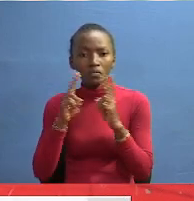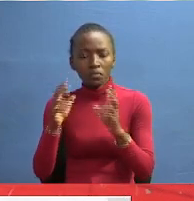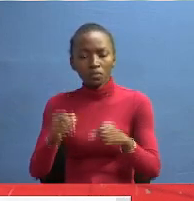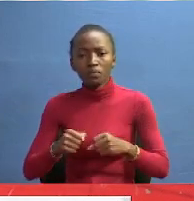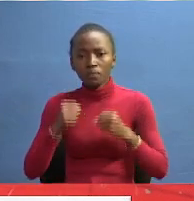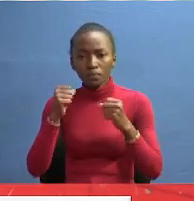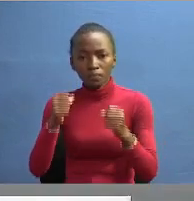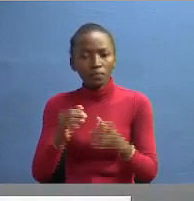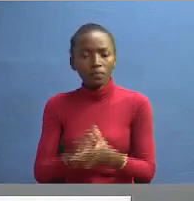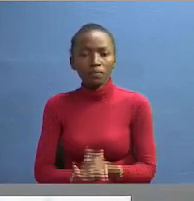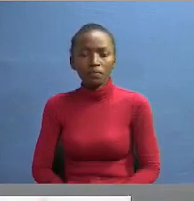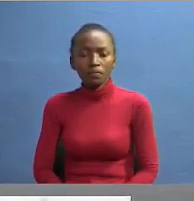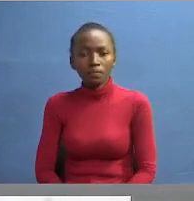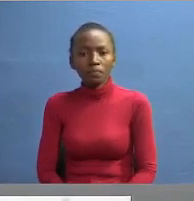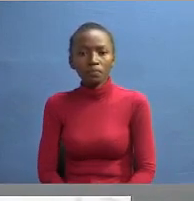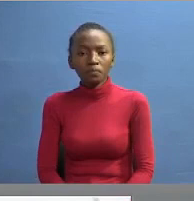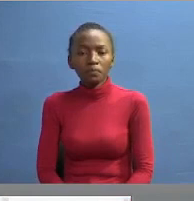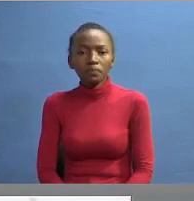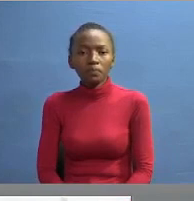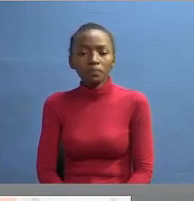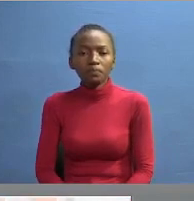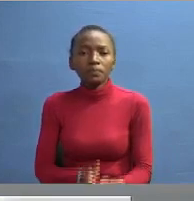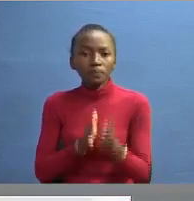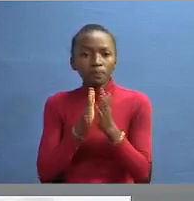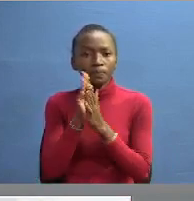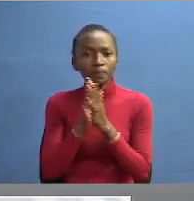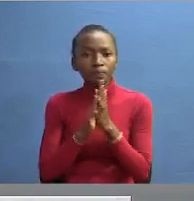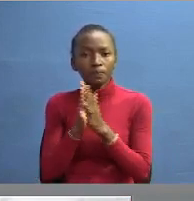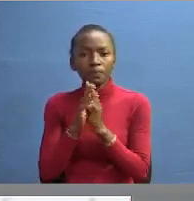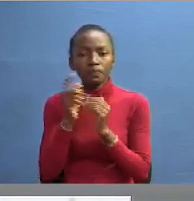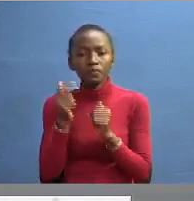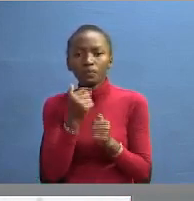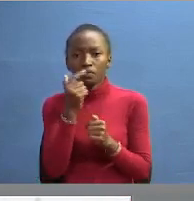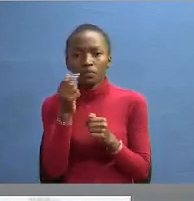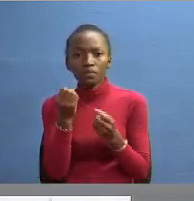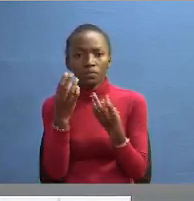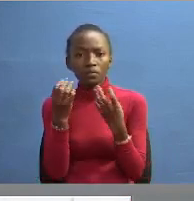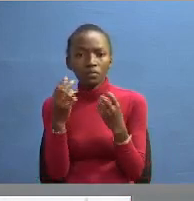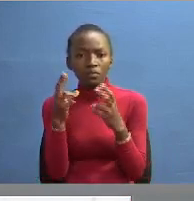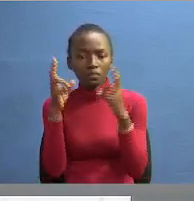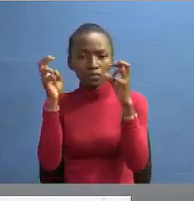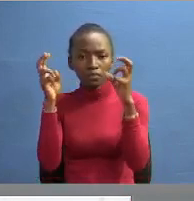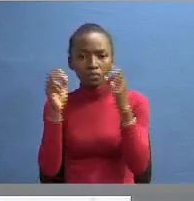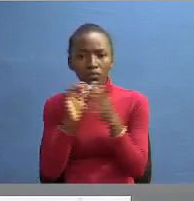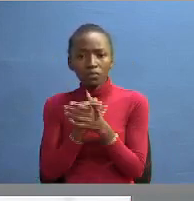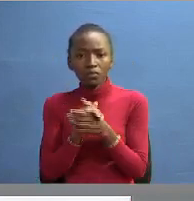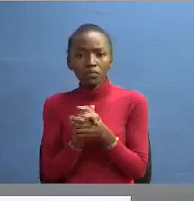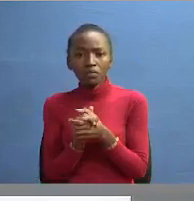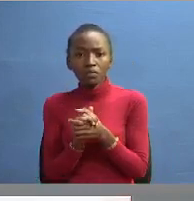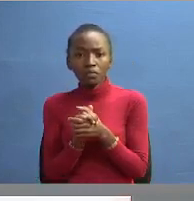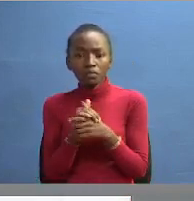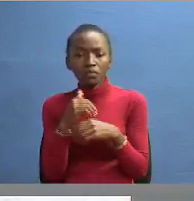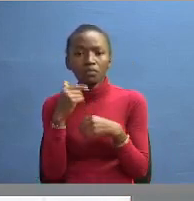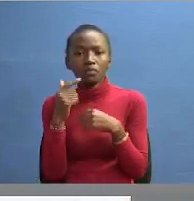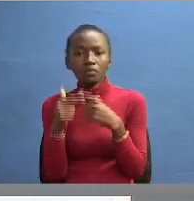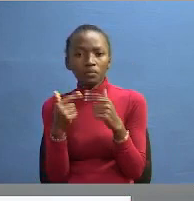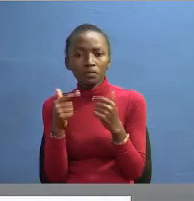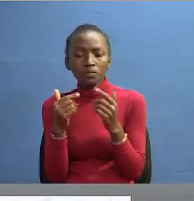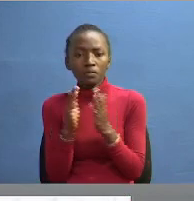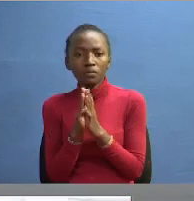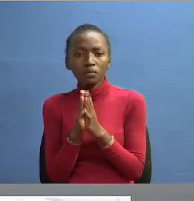right. Yeah. It's so interesting. Now, you've mentioned a number of issues that are probably fueling this conflict on the eastern part of